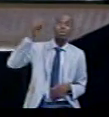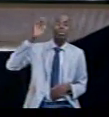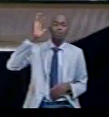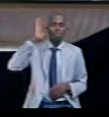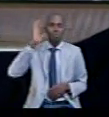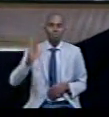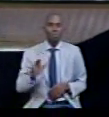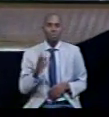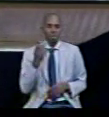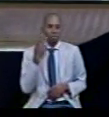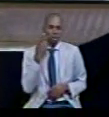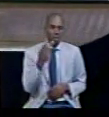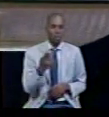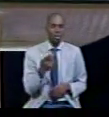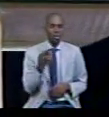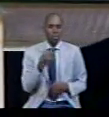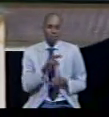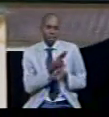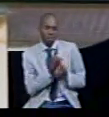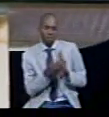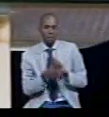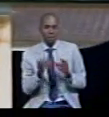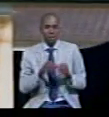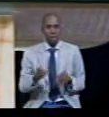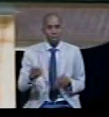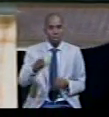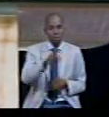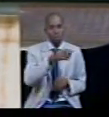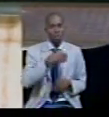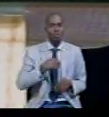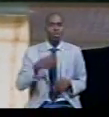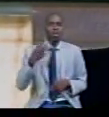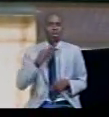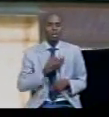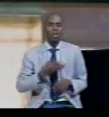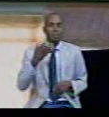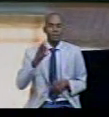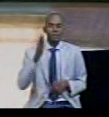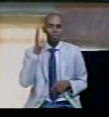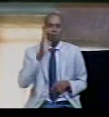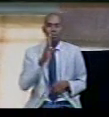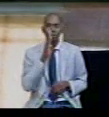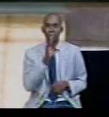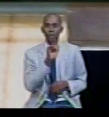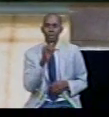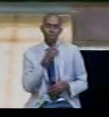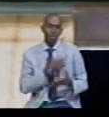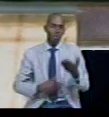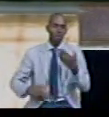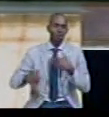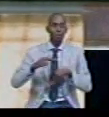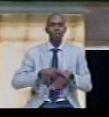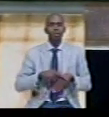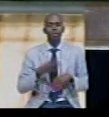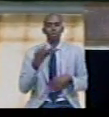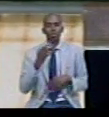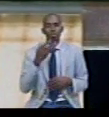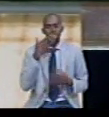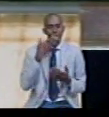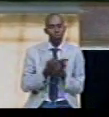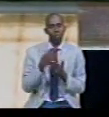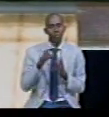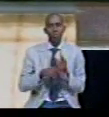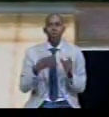the repentance, and then there will be a restoration to the goodness of God in